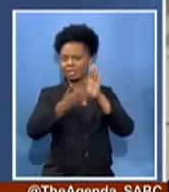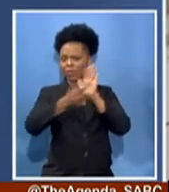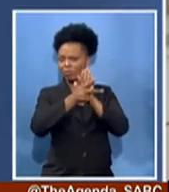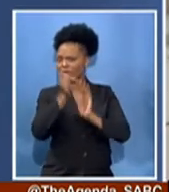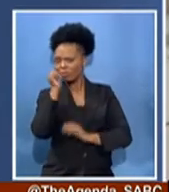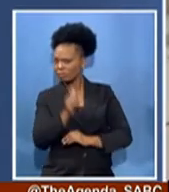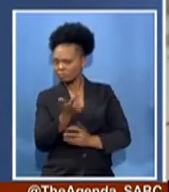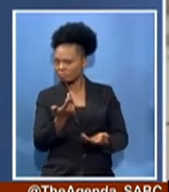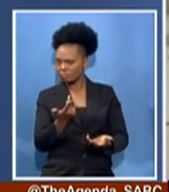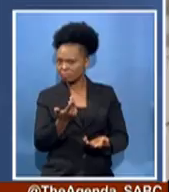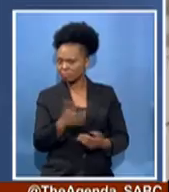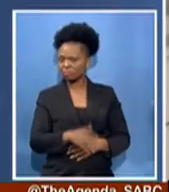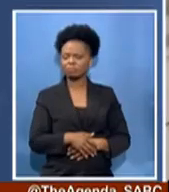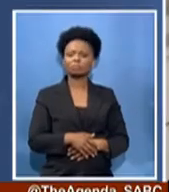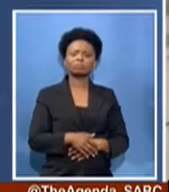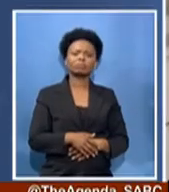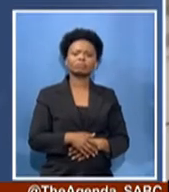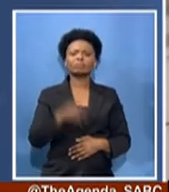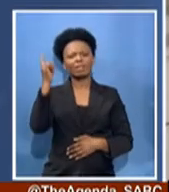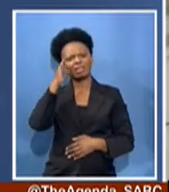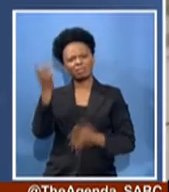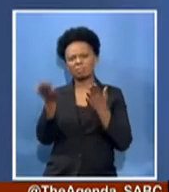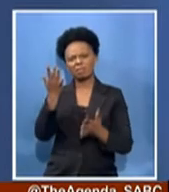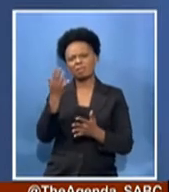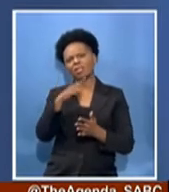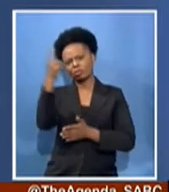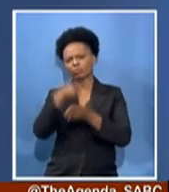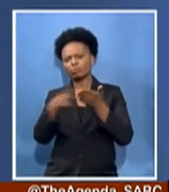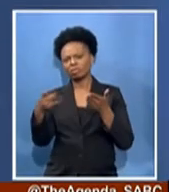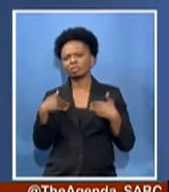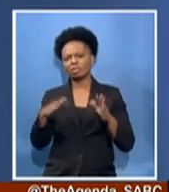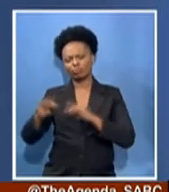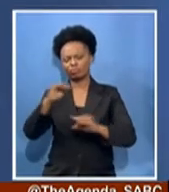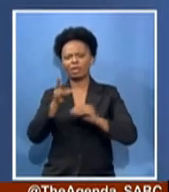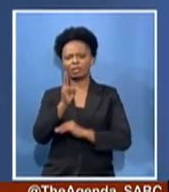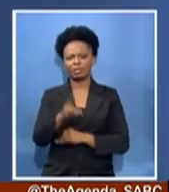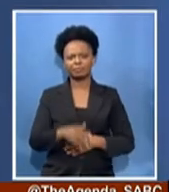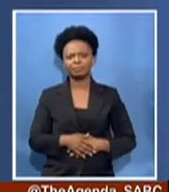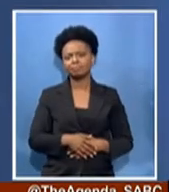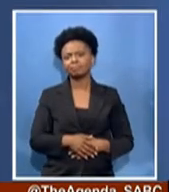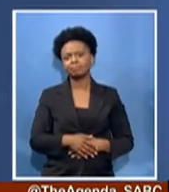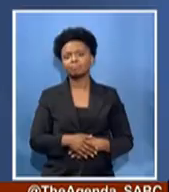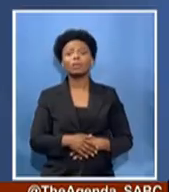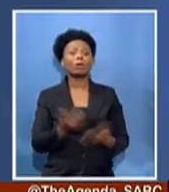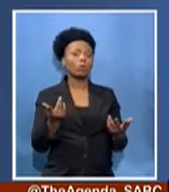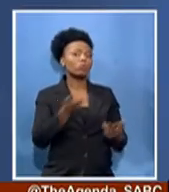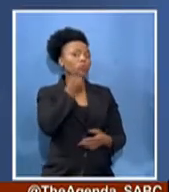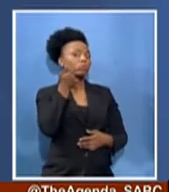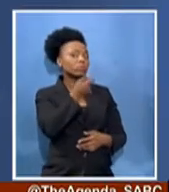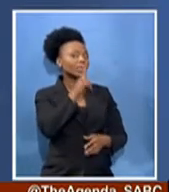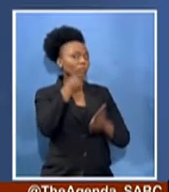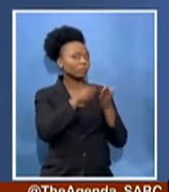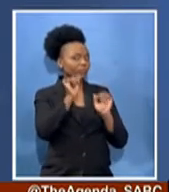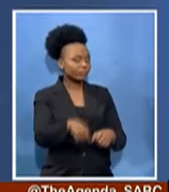we'll start again next week. Okay, all right, as soon as next week. Look, Prof, good data from trials is